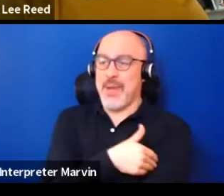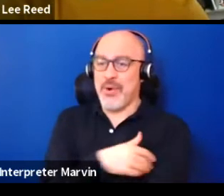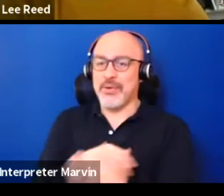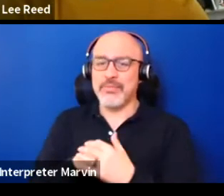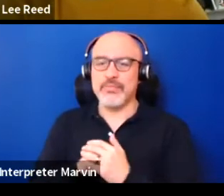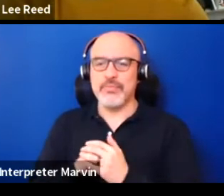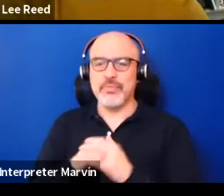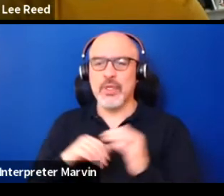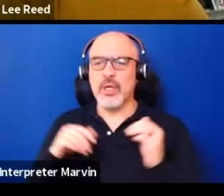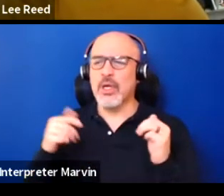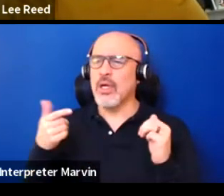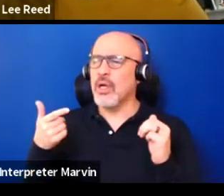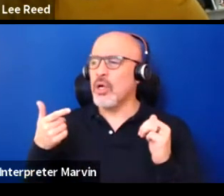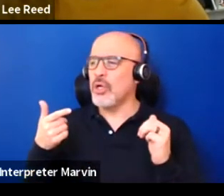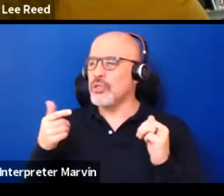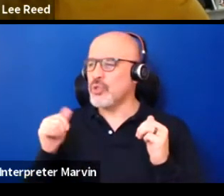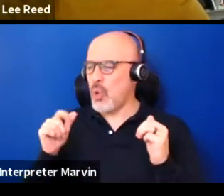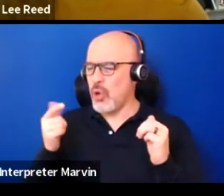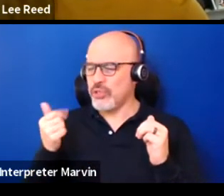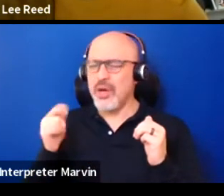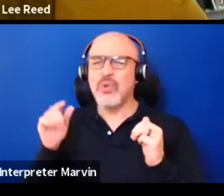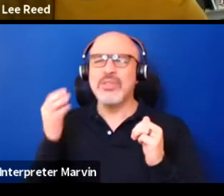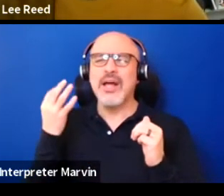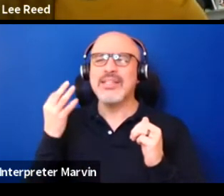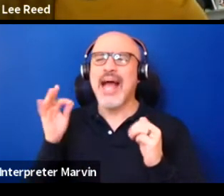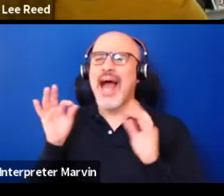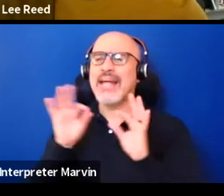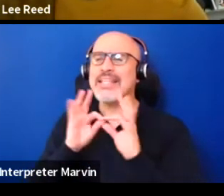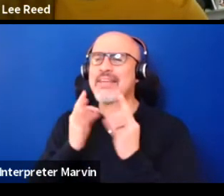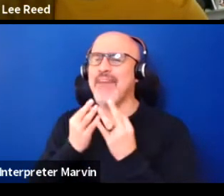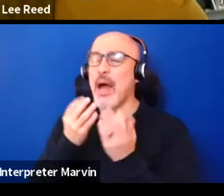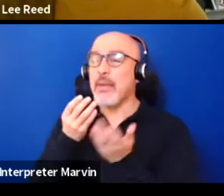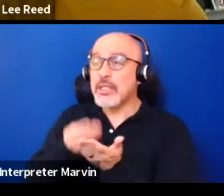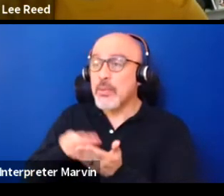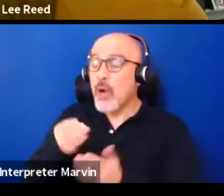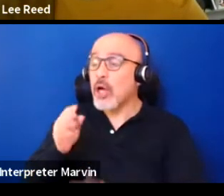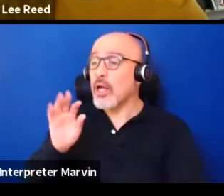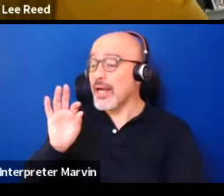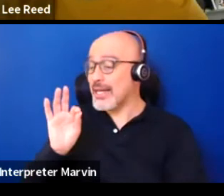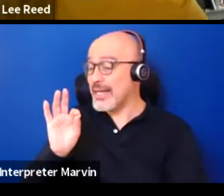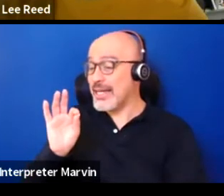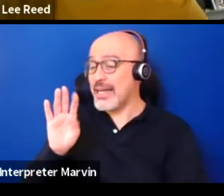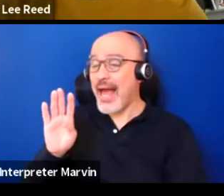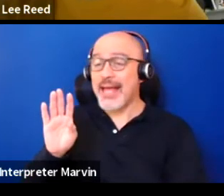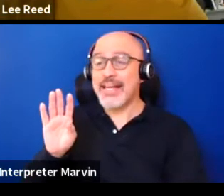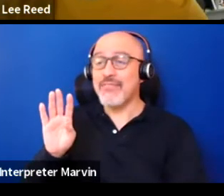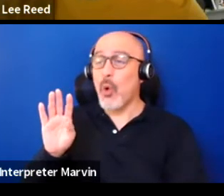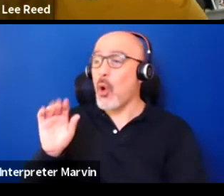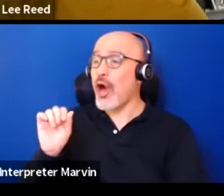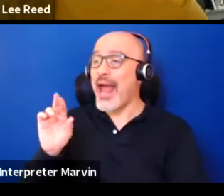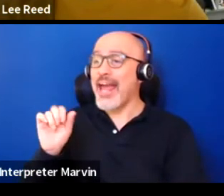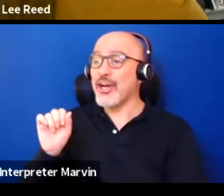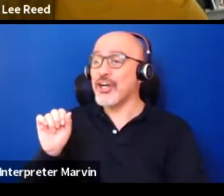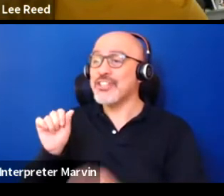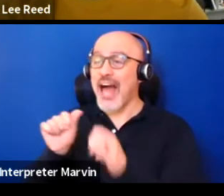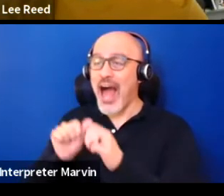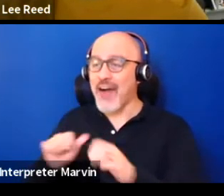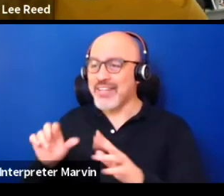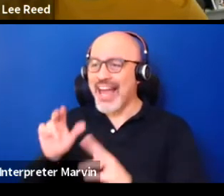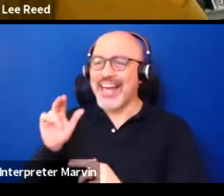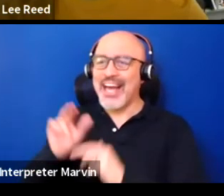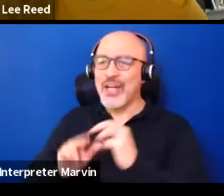I think it was 19 families came together and bought 94 acres of land to create their own town, their